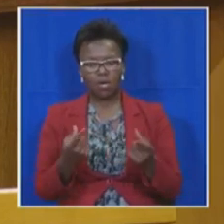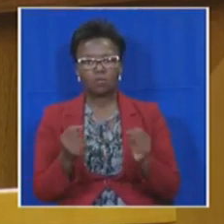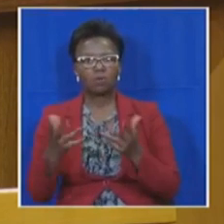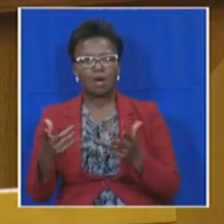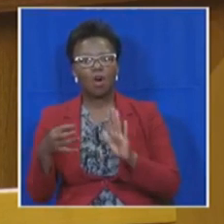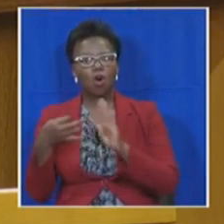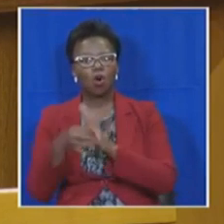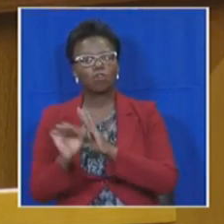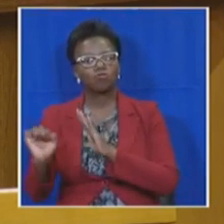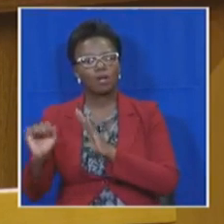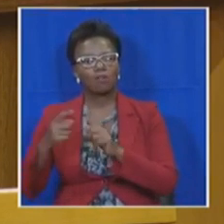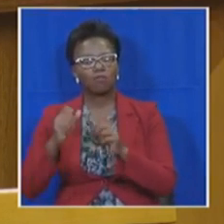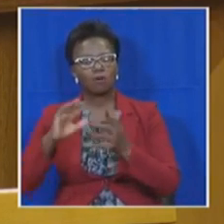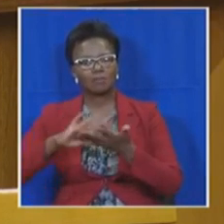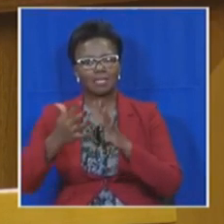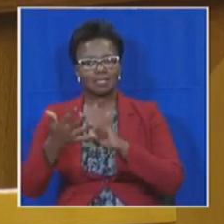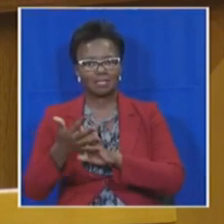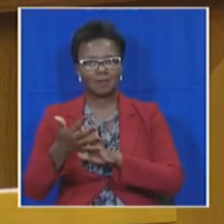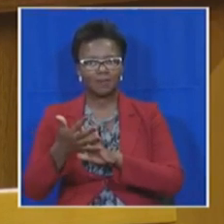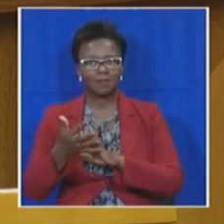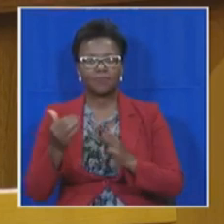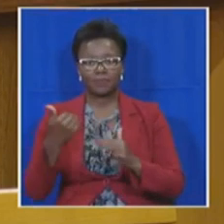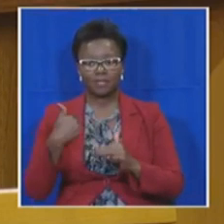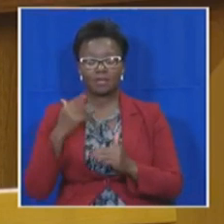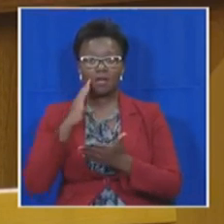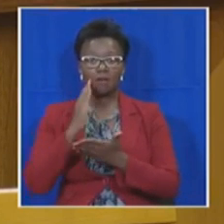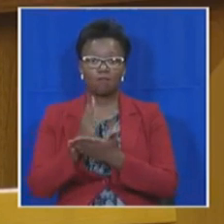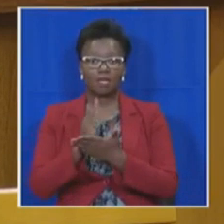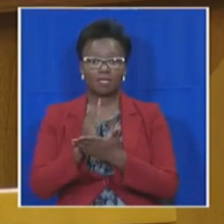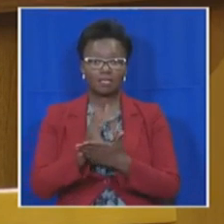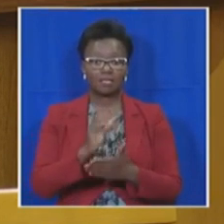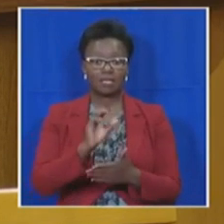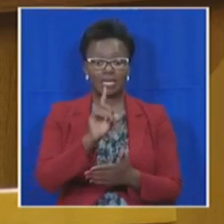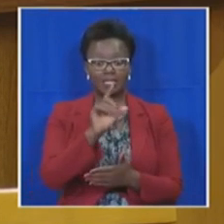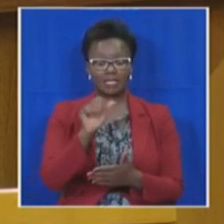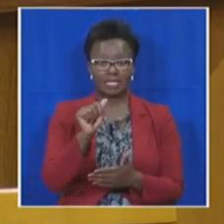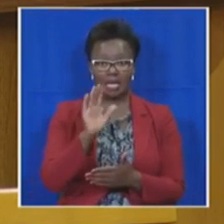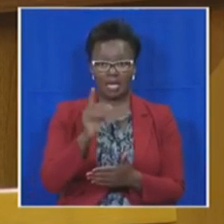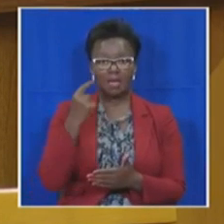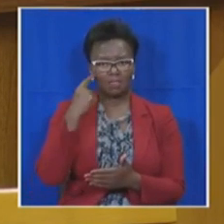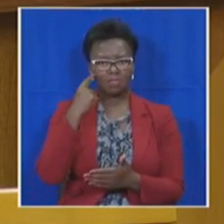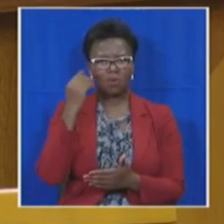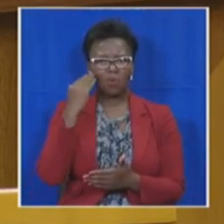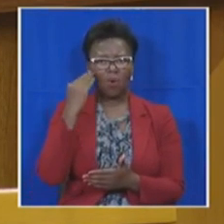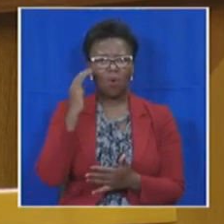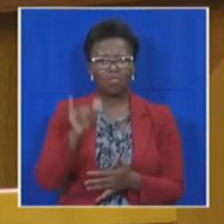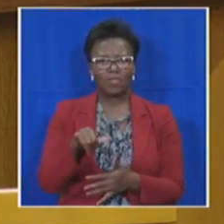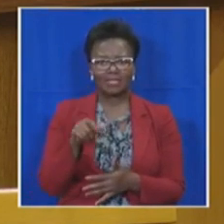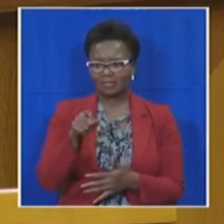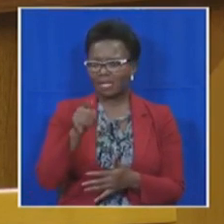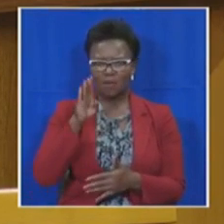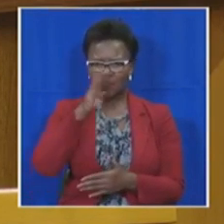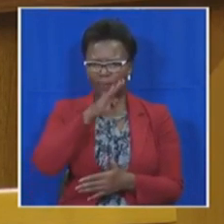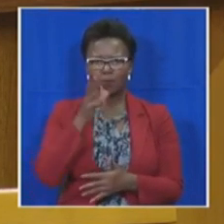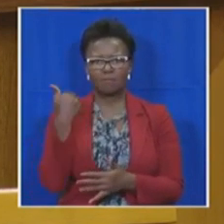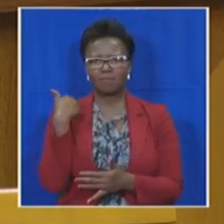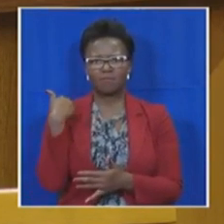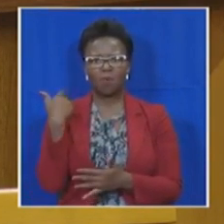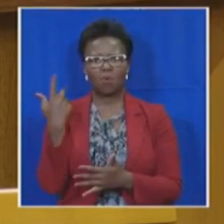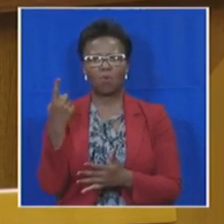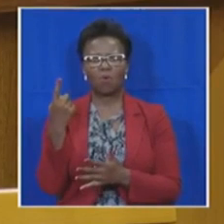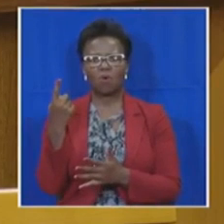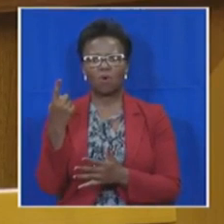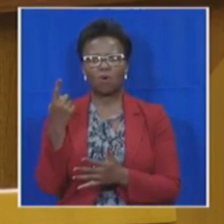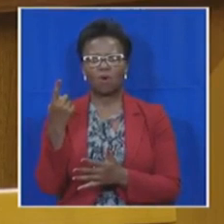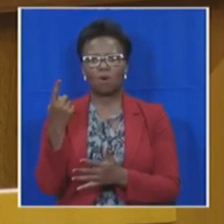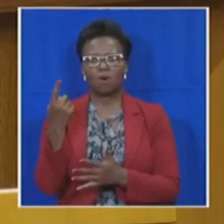contract. In fact, the DA believes that SASSA never had any real intention of meeting the 1 April